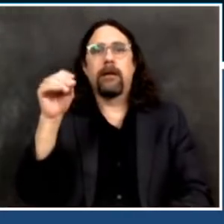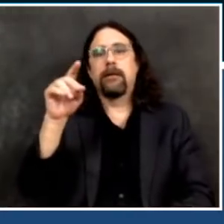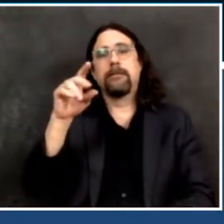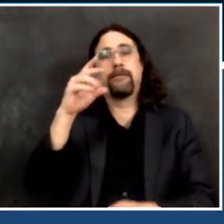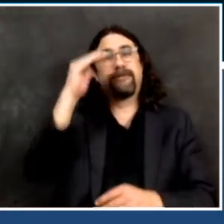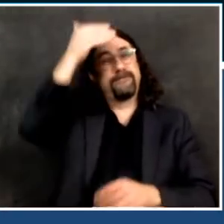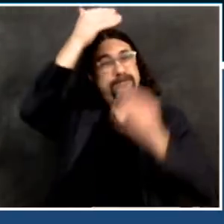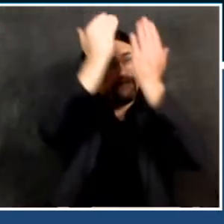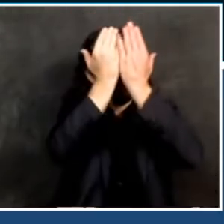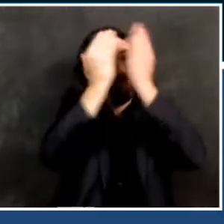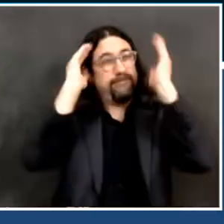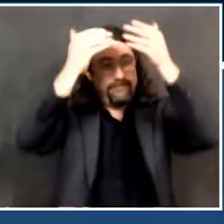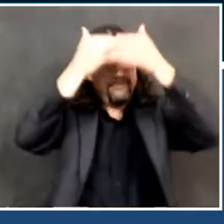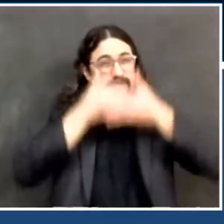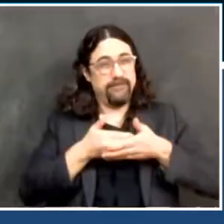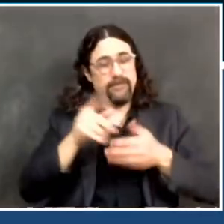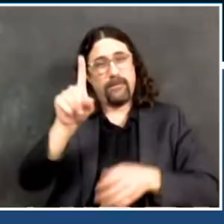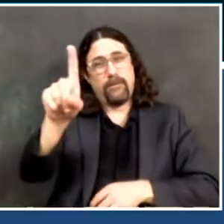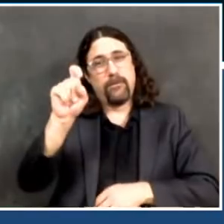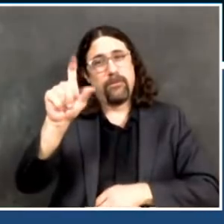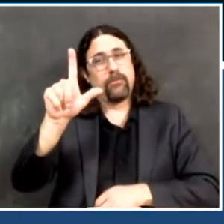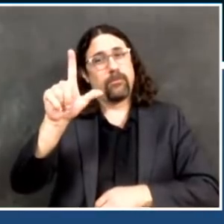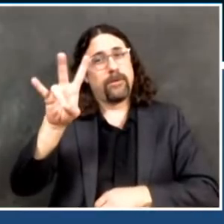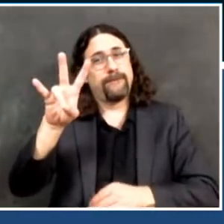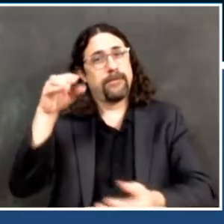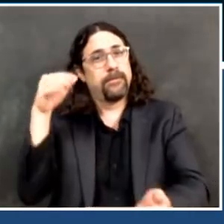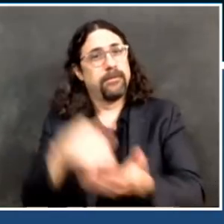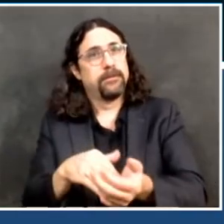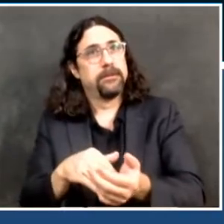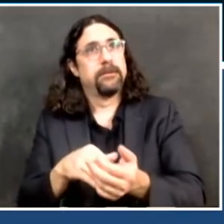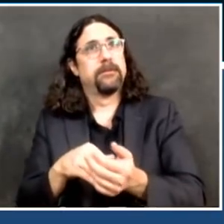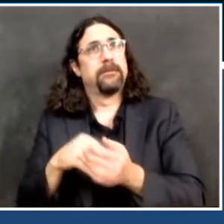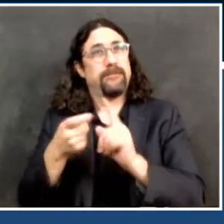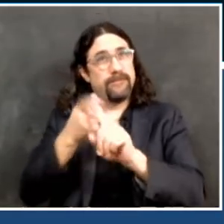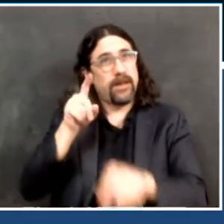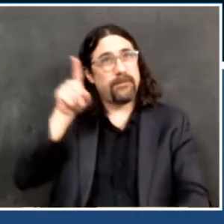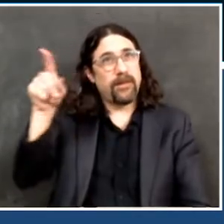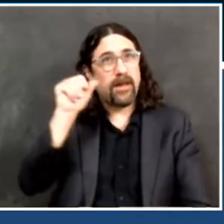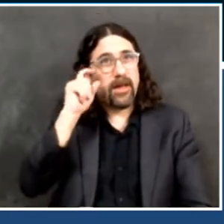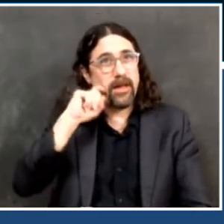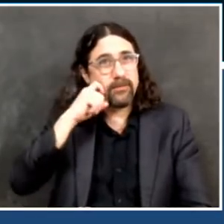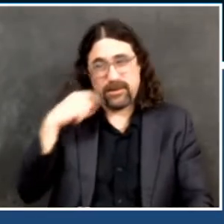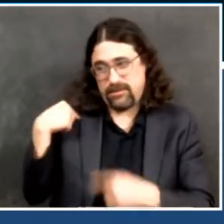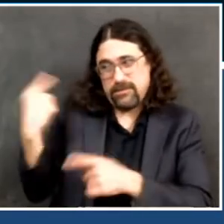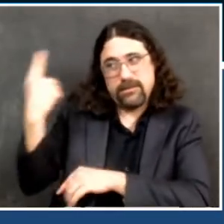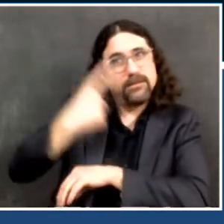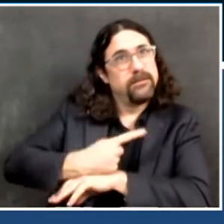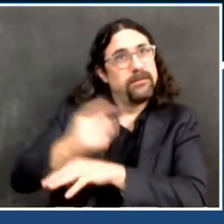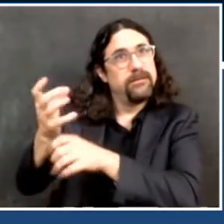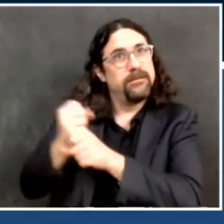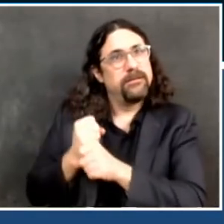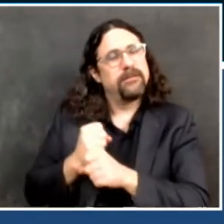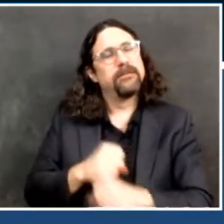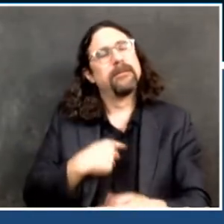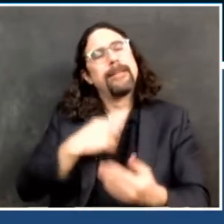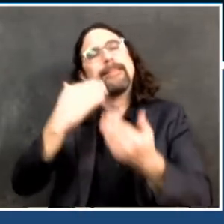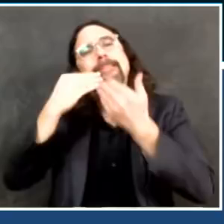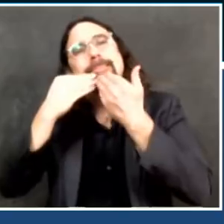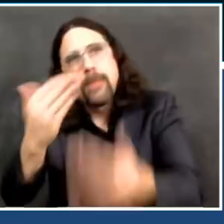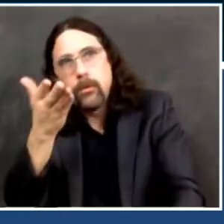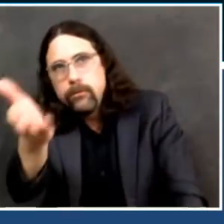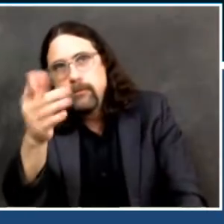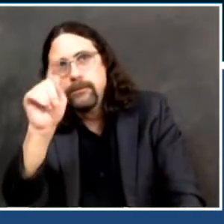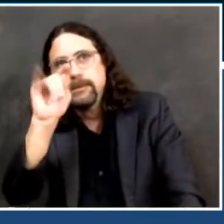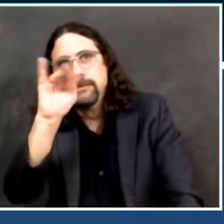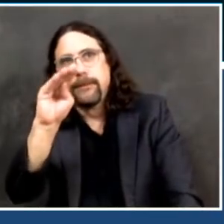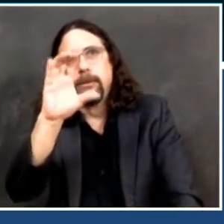everyone at Apple. Thank you, Tim Cook. We really, really appreciate this donation to New York City. And I want to thank my predecessor, Michael